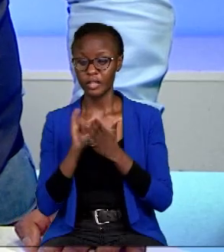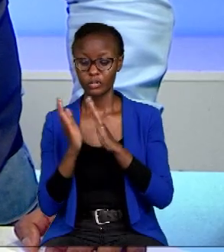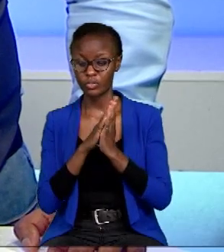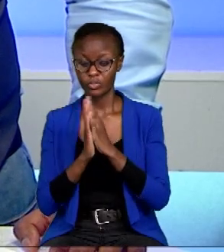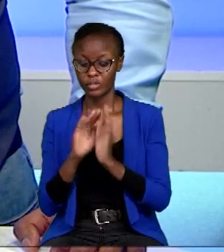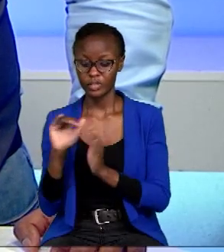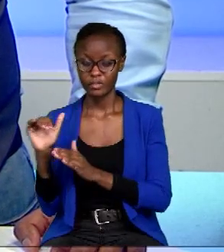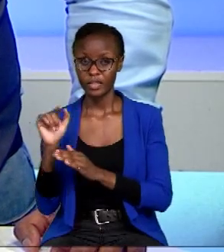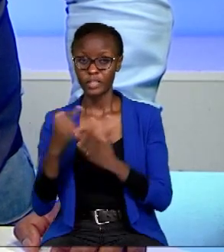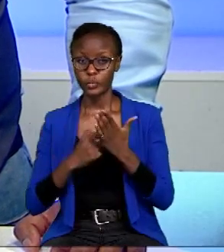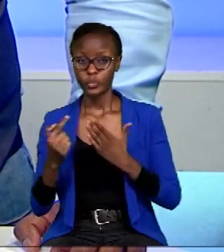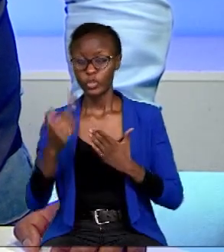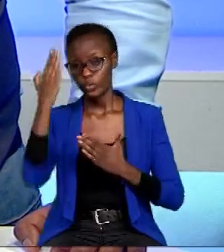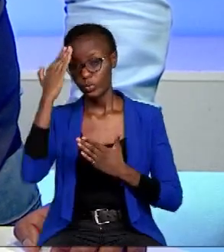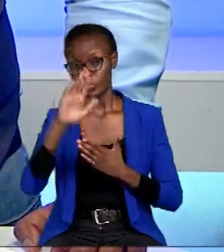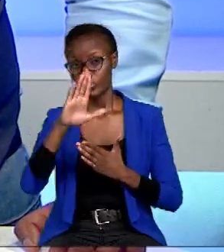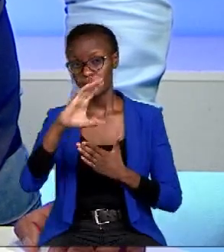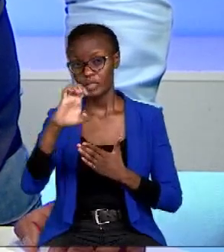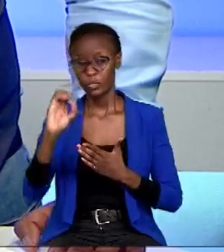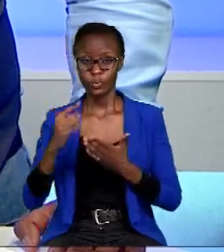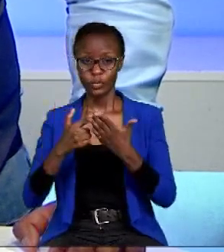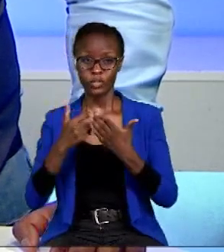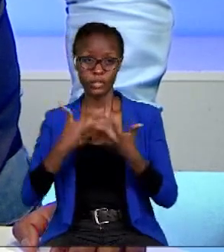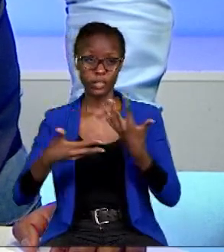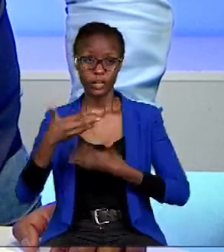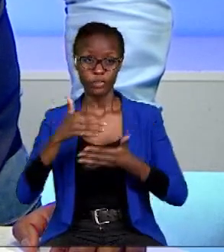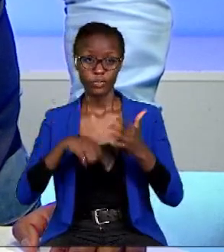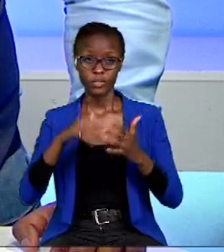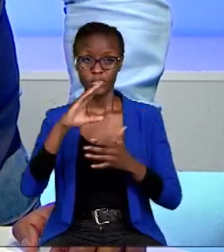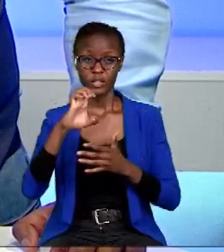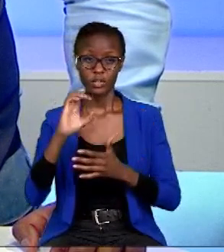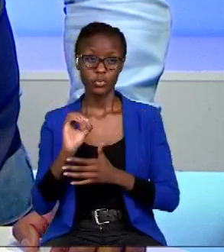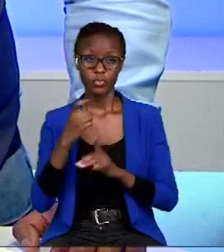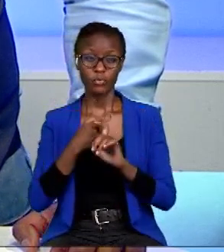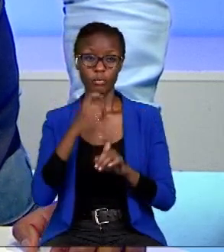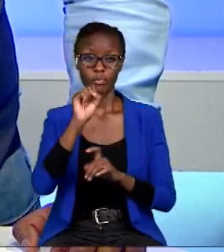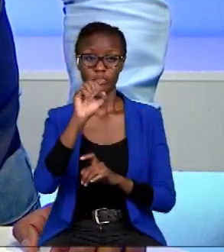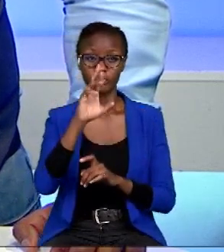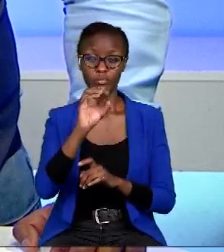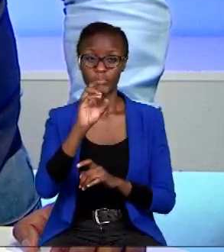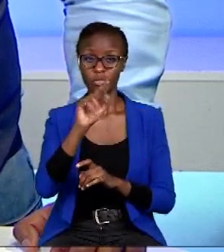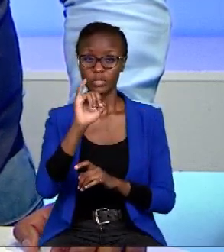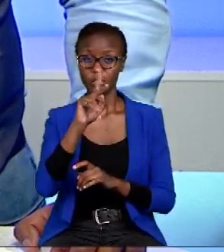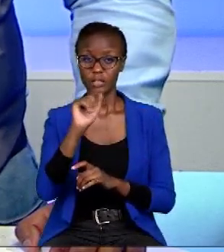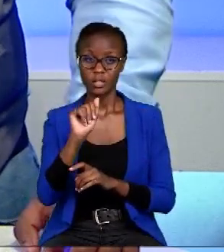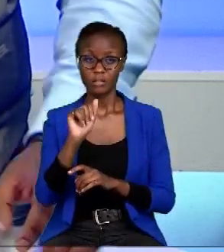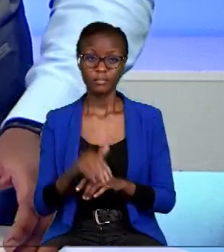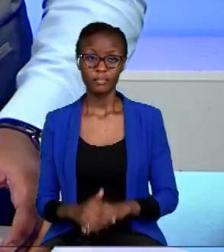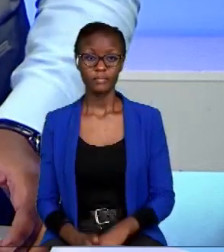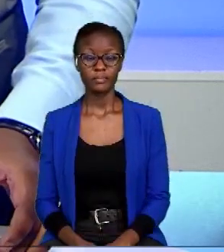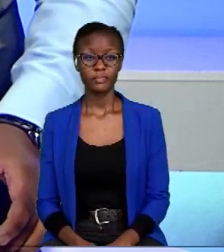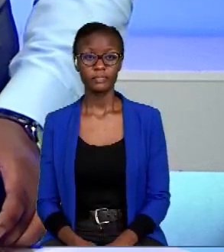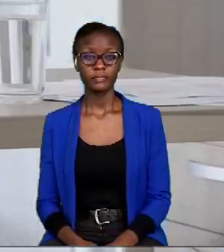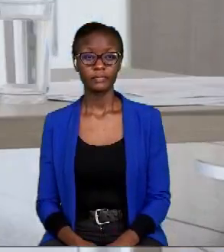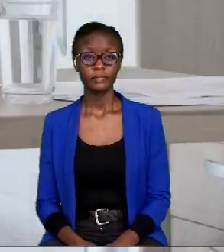On this week's episode of Know Your CEO, we interact with Sortika Chief Executive Officer Isaac Thendeu. Take a look.